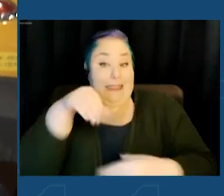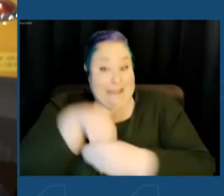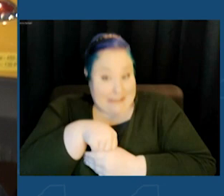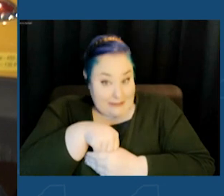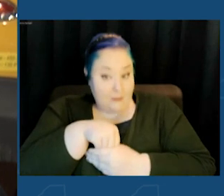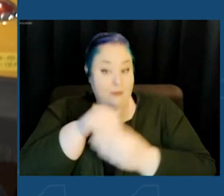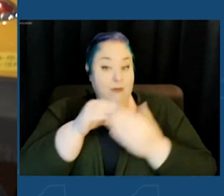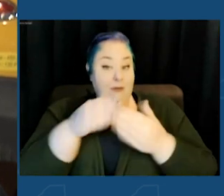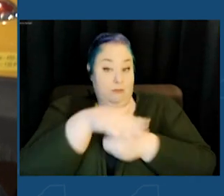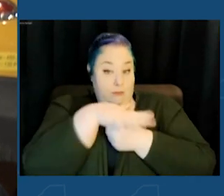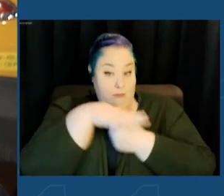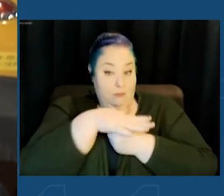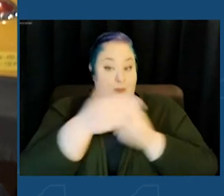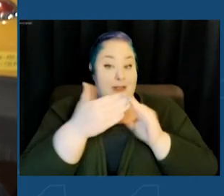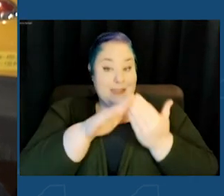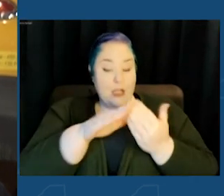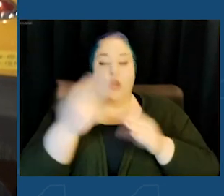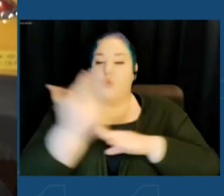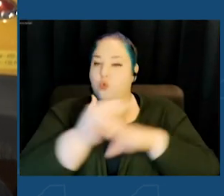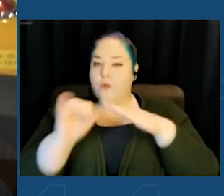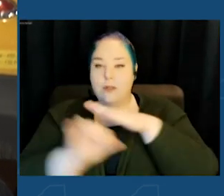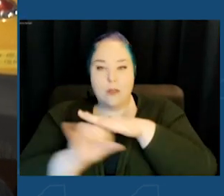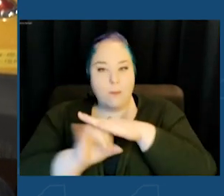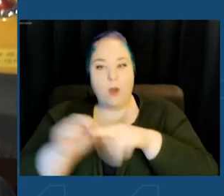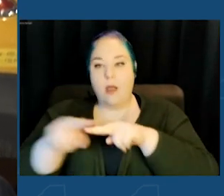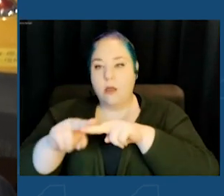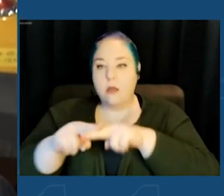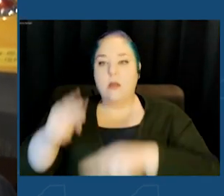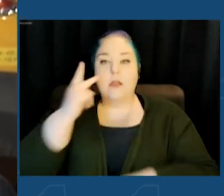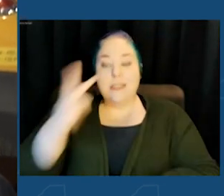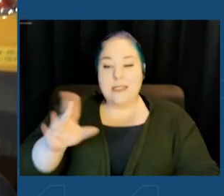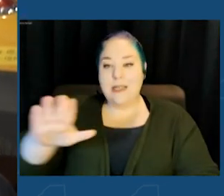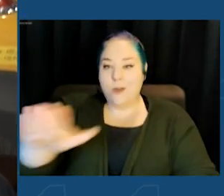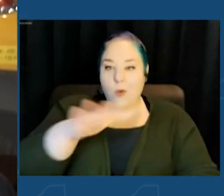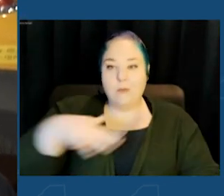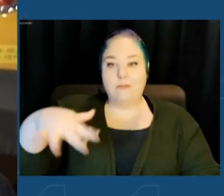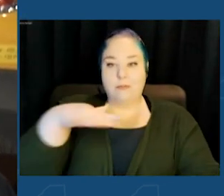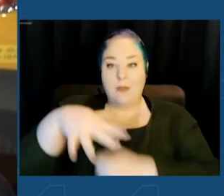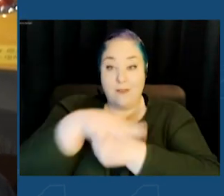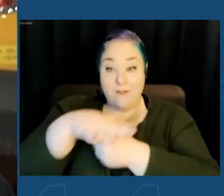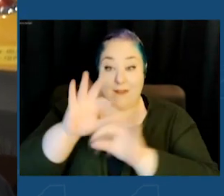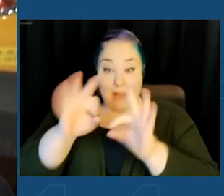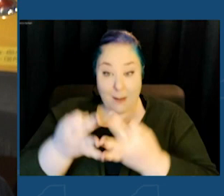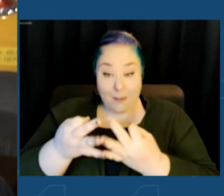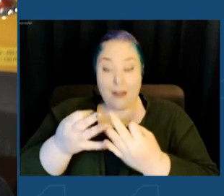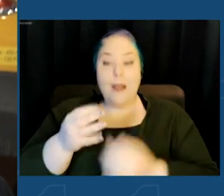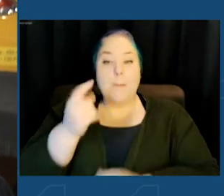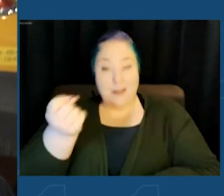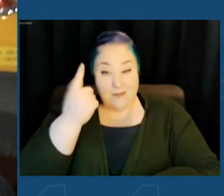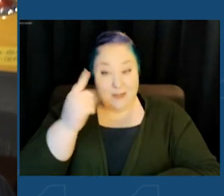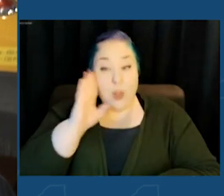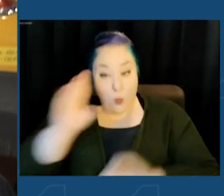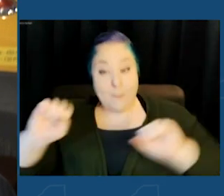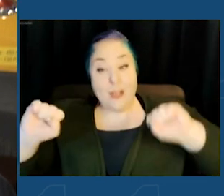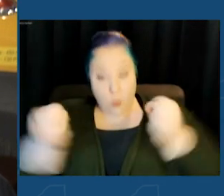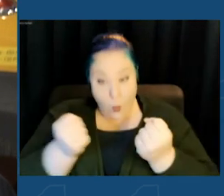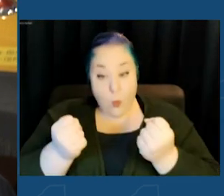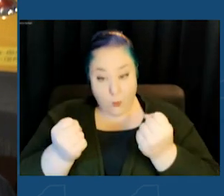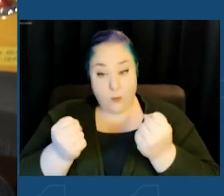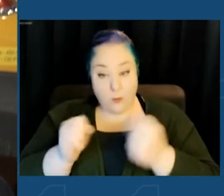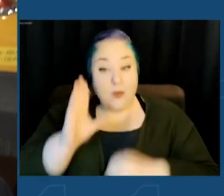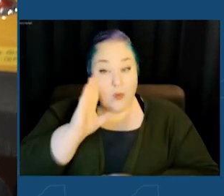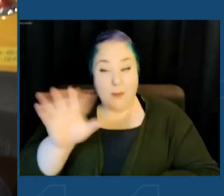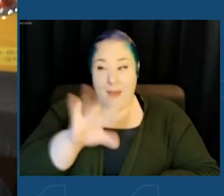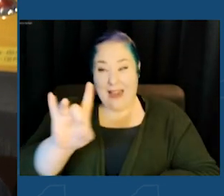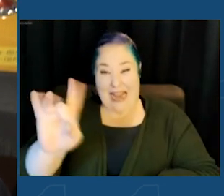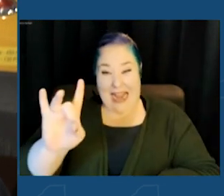absolutely get on the subway take public transit see your family that you can visit safely just know it's going to be very cold it'll be about eight degrees